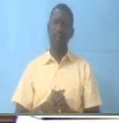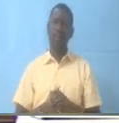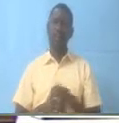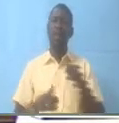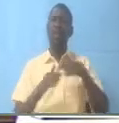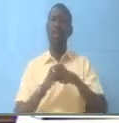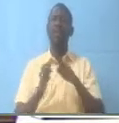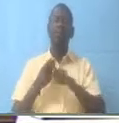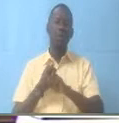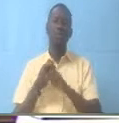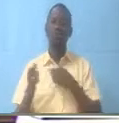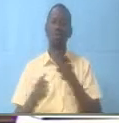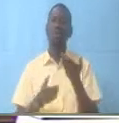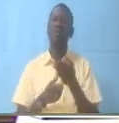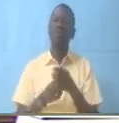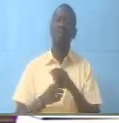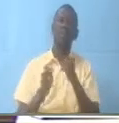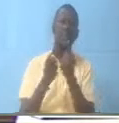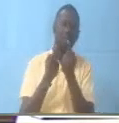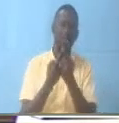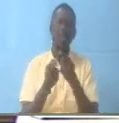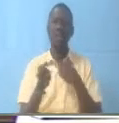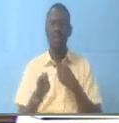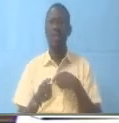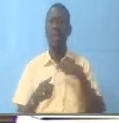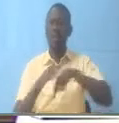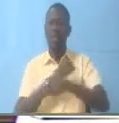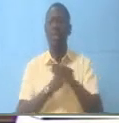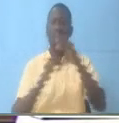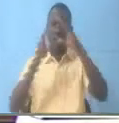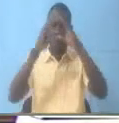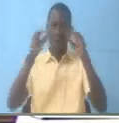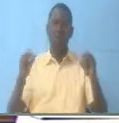respect to some of the excesses from the Office of the President.